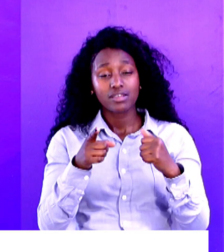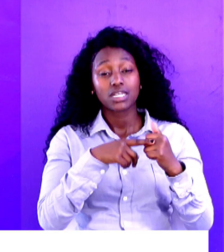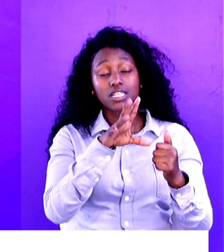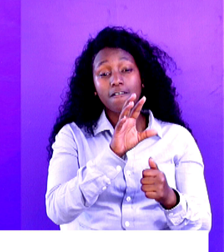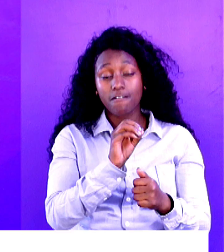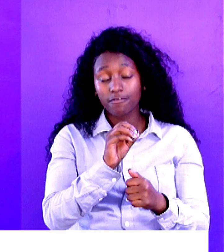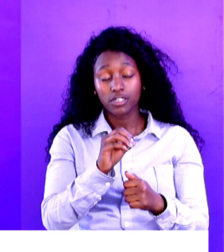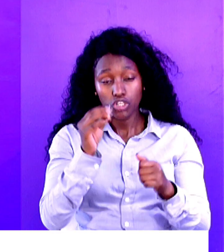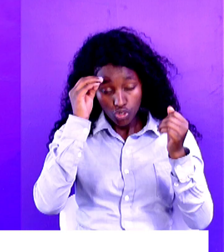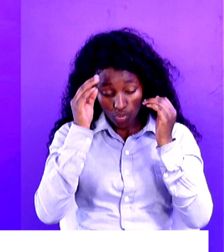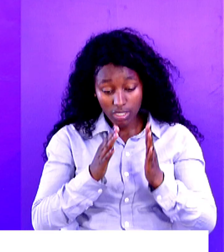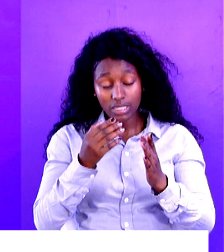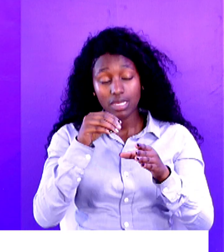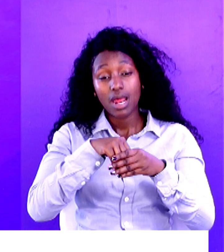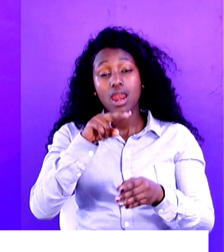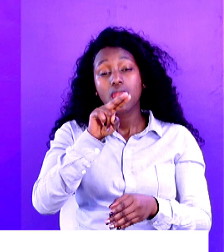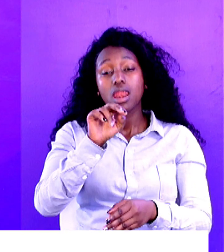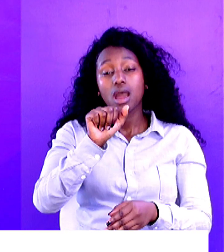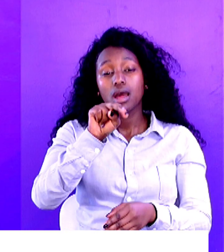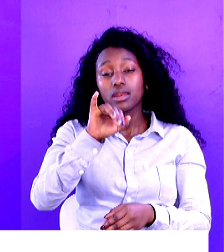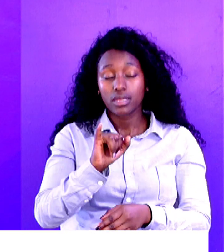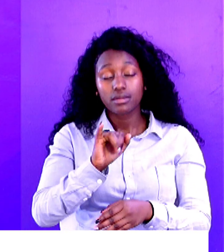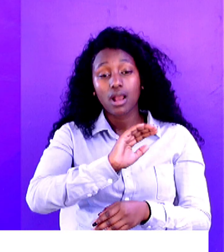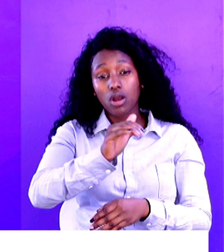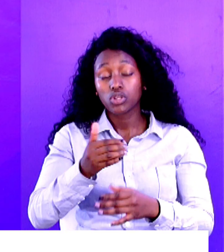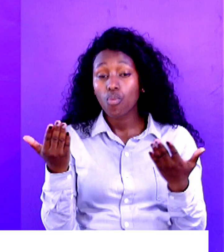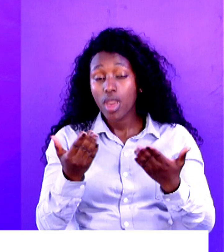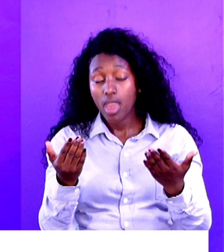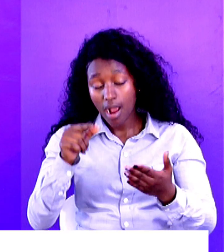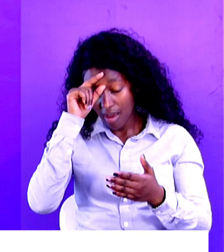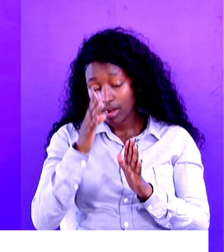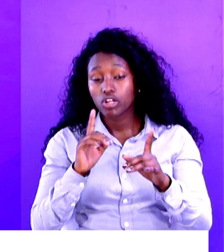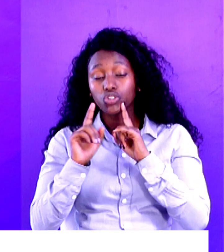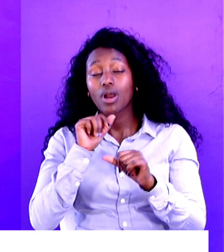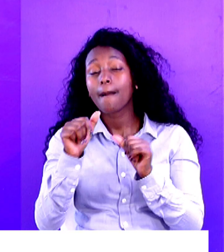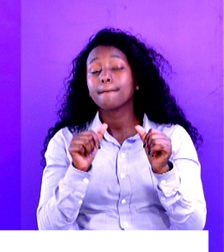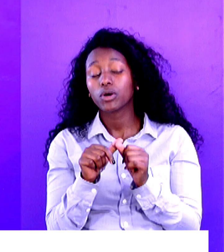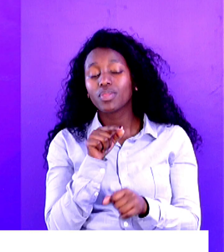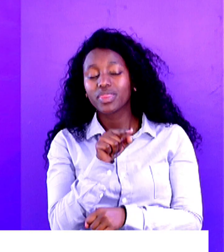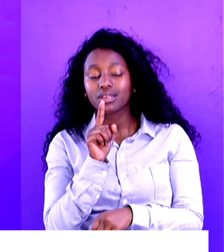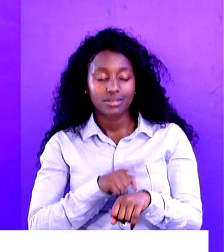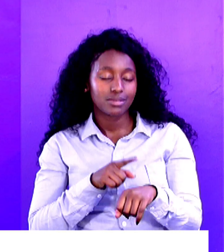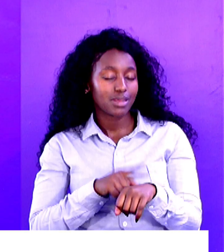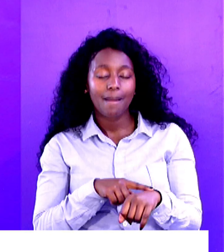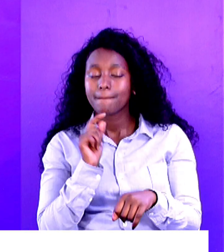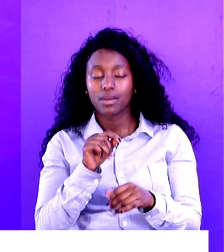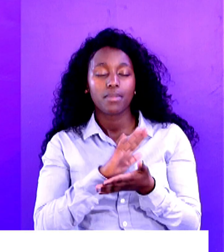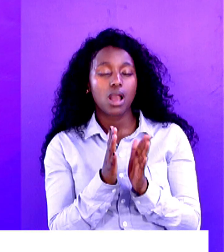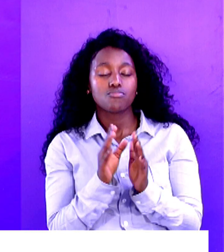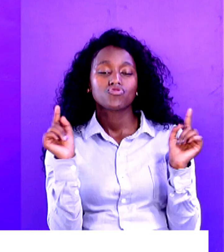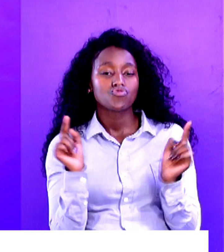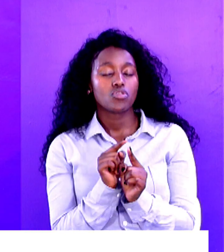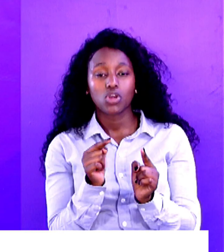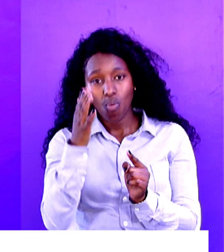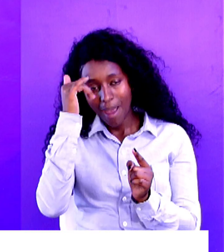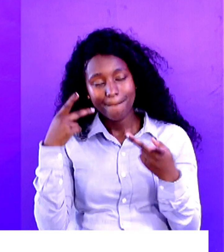Nandi County, Governor Stephen Sang emphasized the need to shorten the time taken, particularly in engineering and